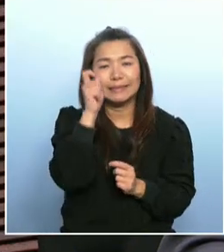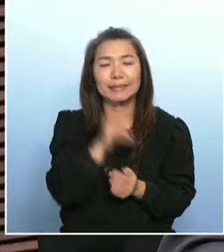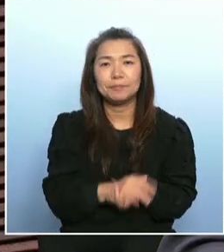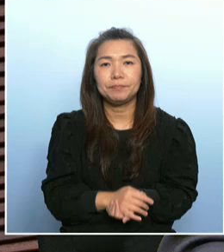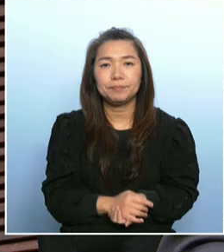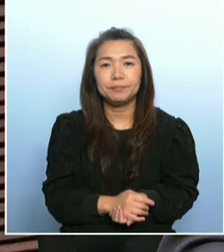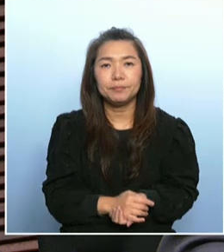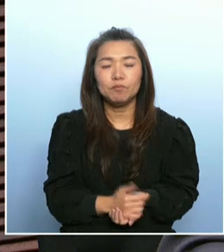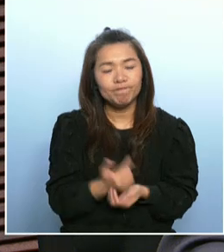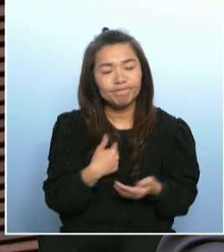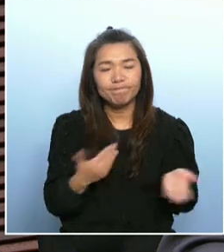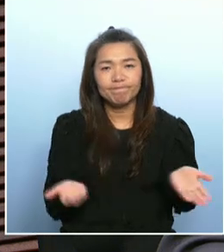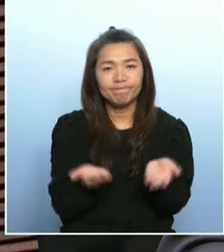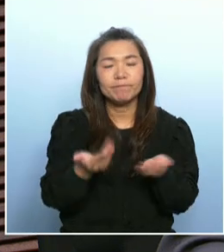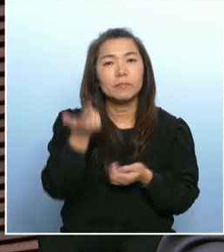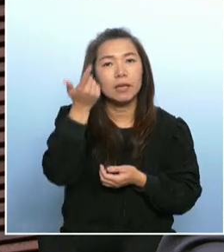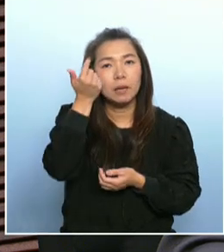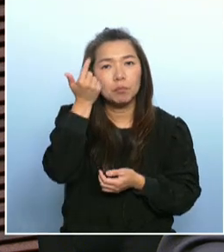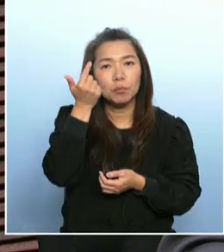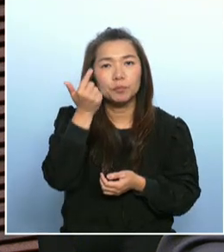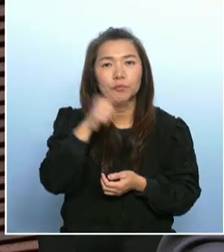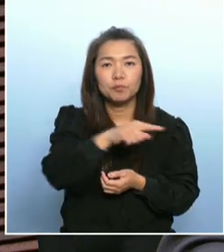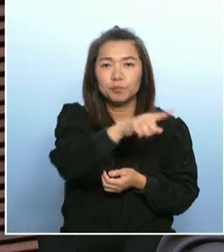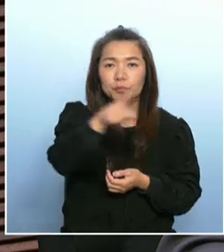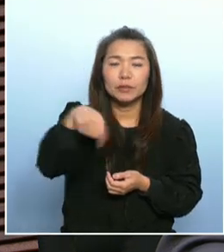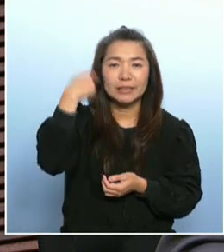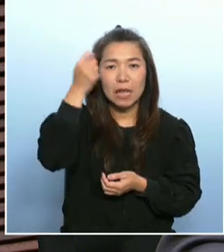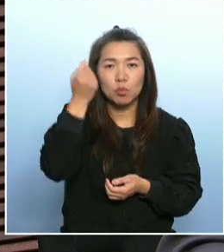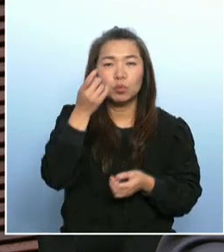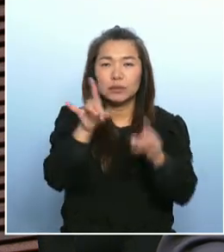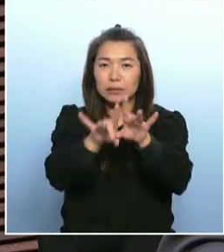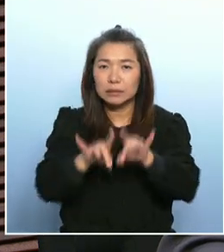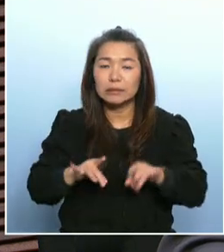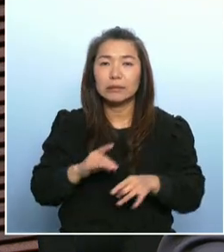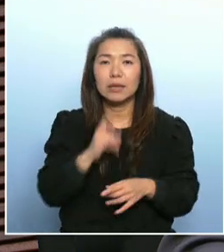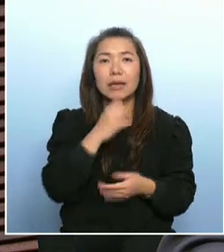a mutual help spirit. We welcome and we encourage